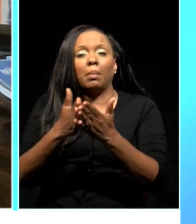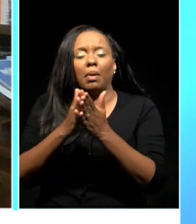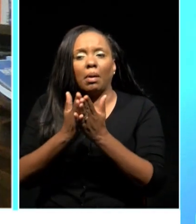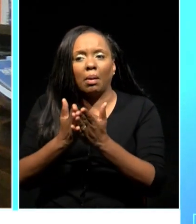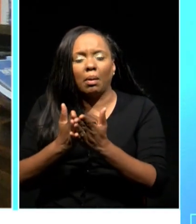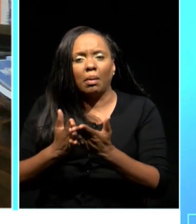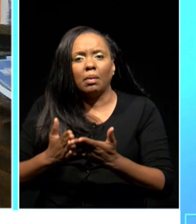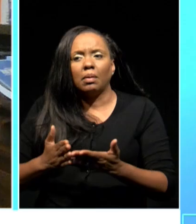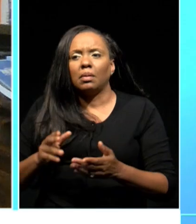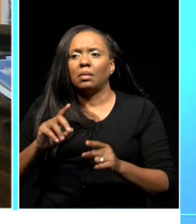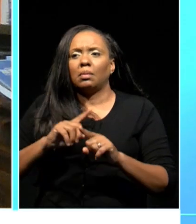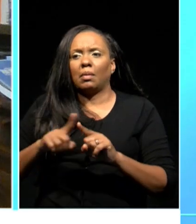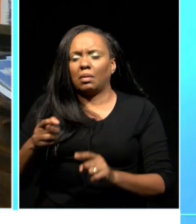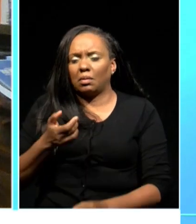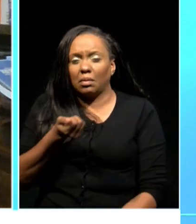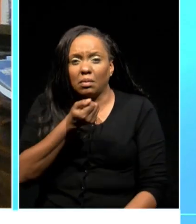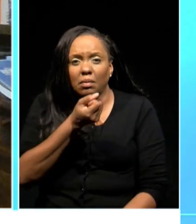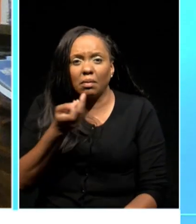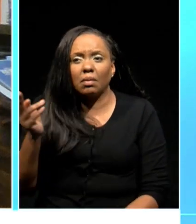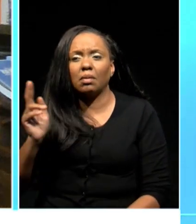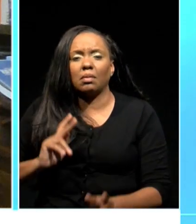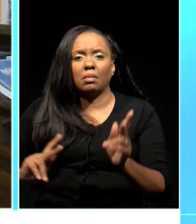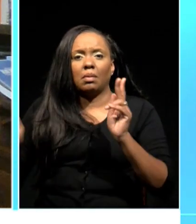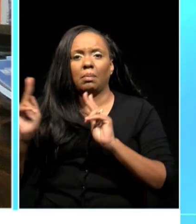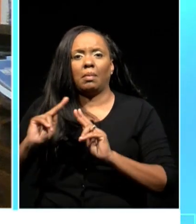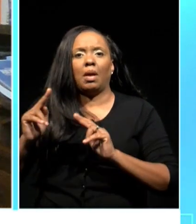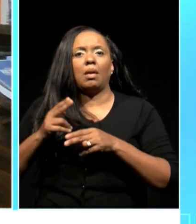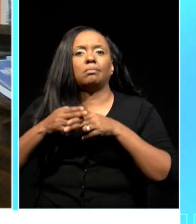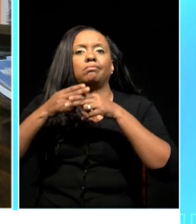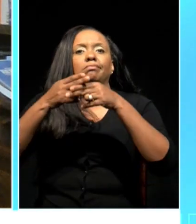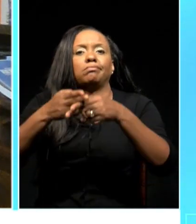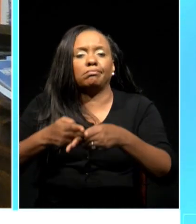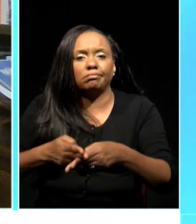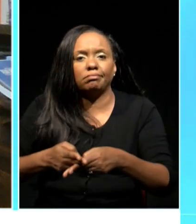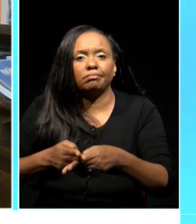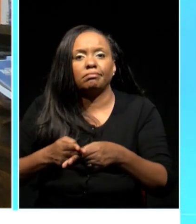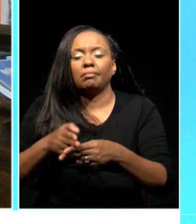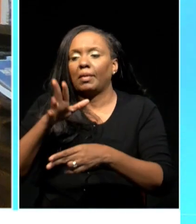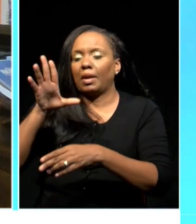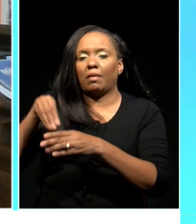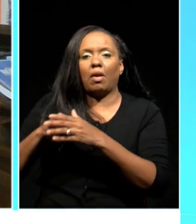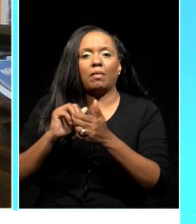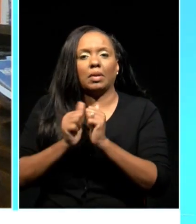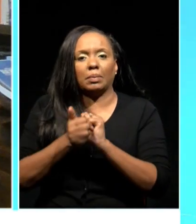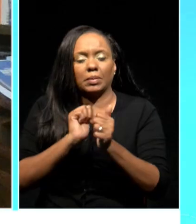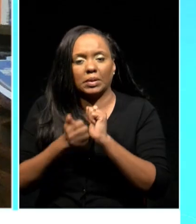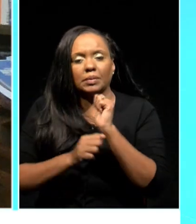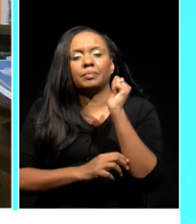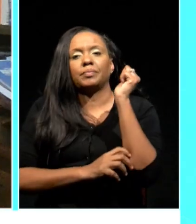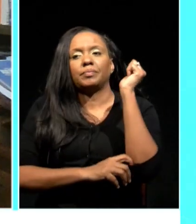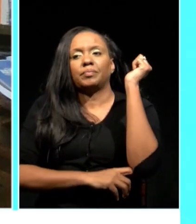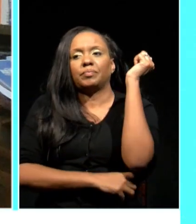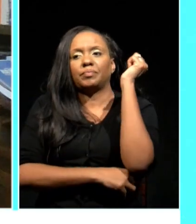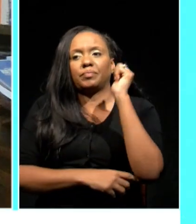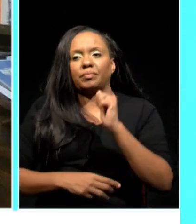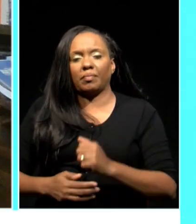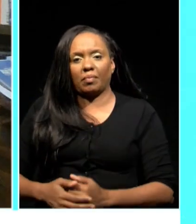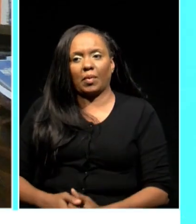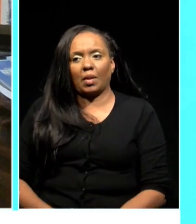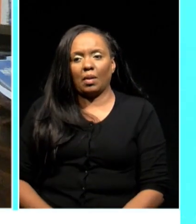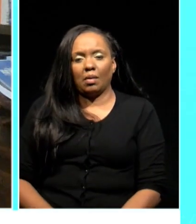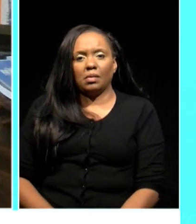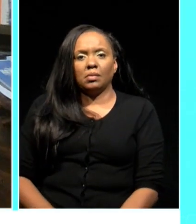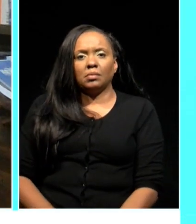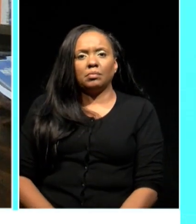but you have a few of the candidates, particularly those from the old guard who returned, who simply seem to be operating on